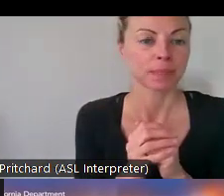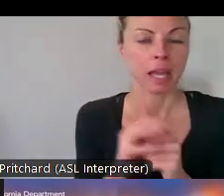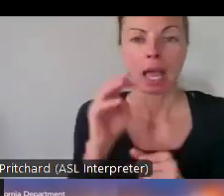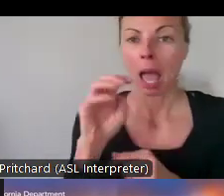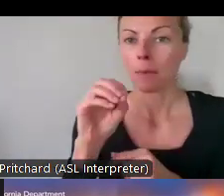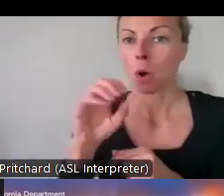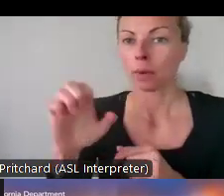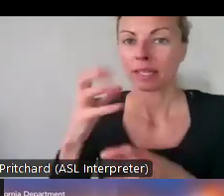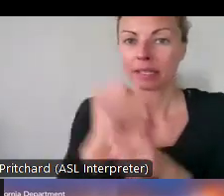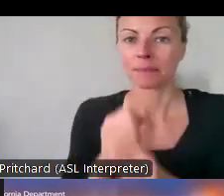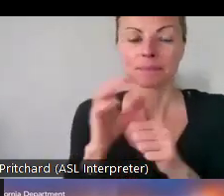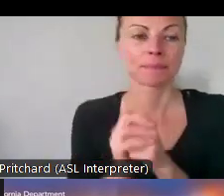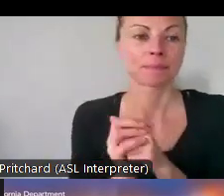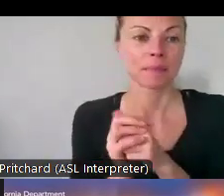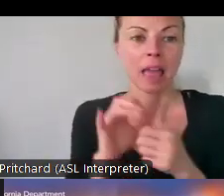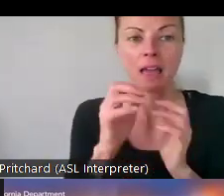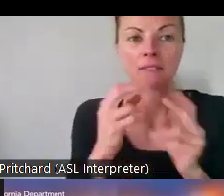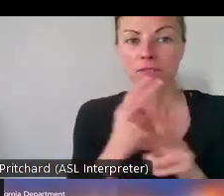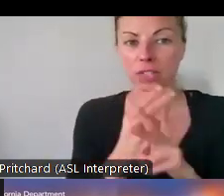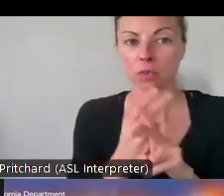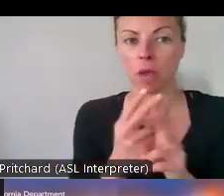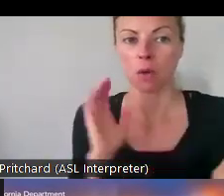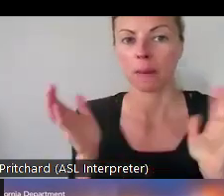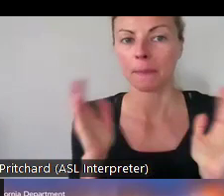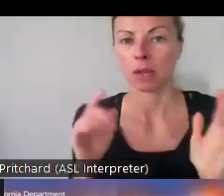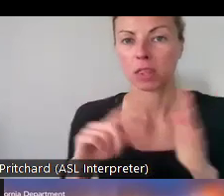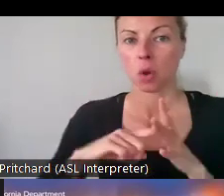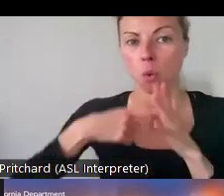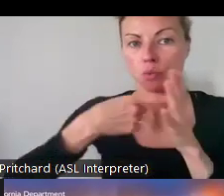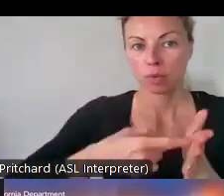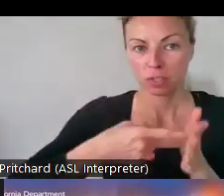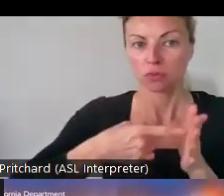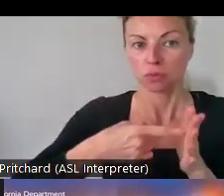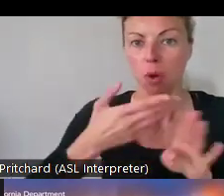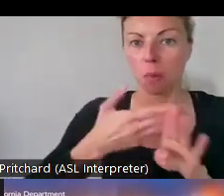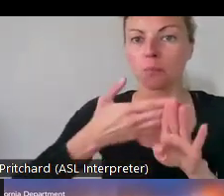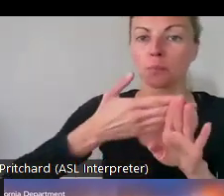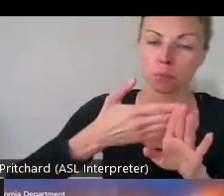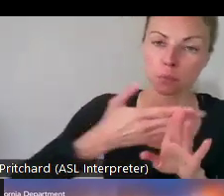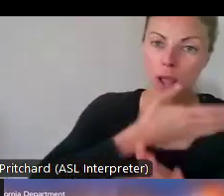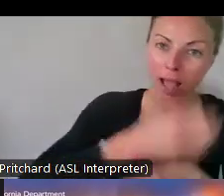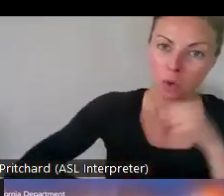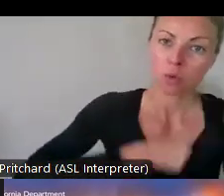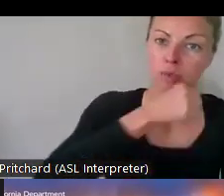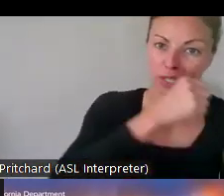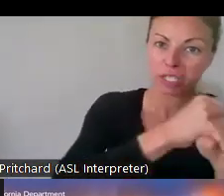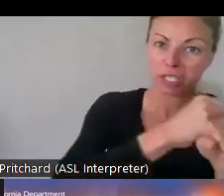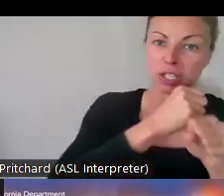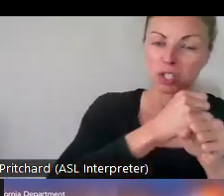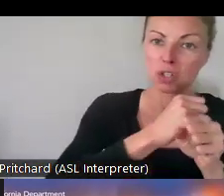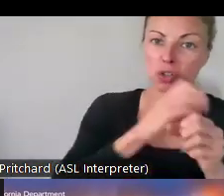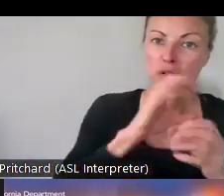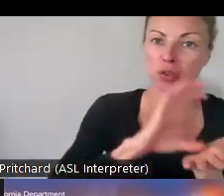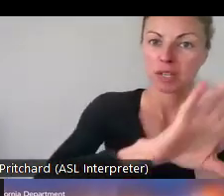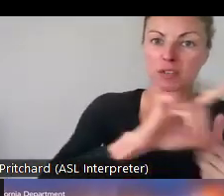The maintenance of effort is calculated by comparing the prior year's allocation amounts to the current year's allocation